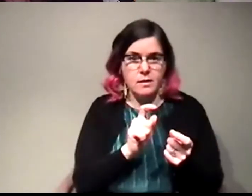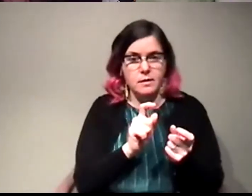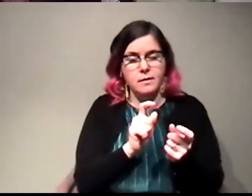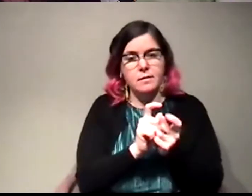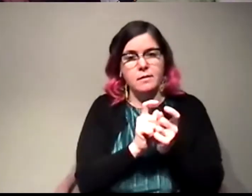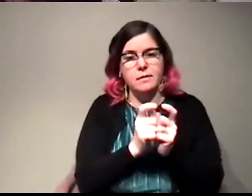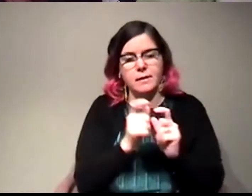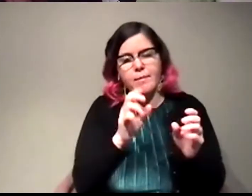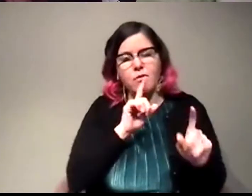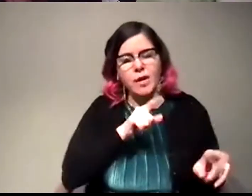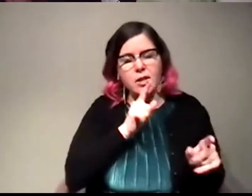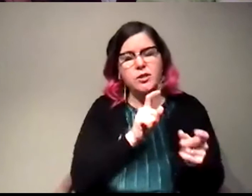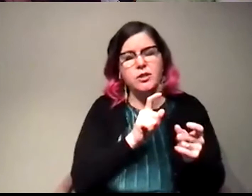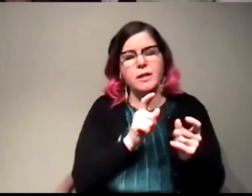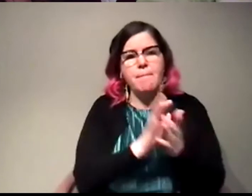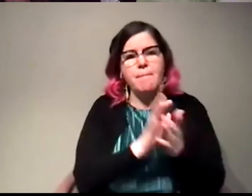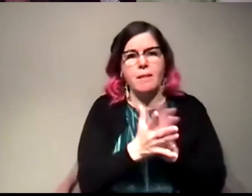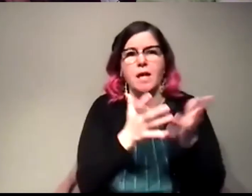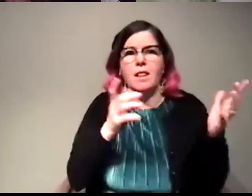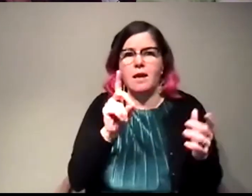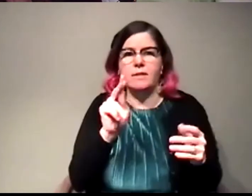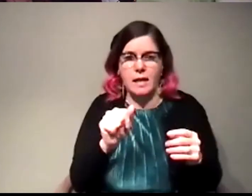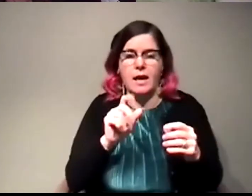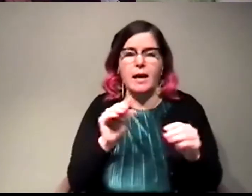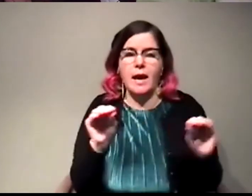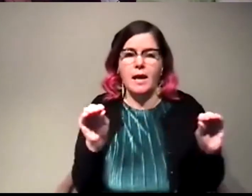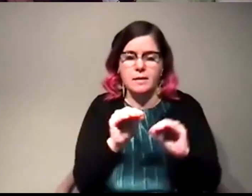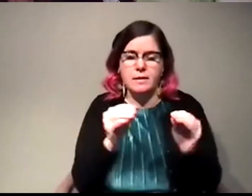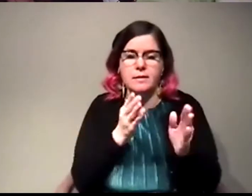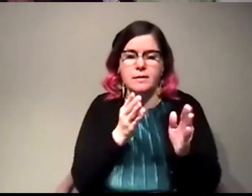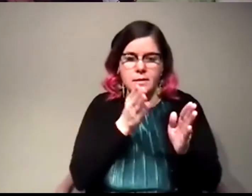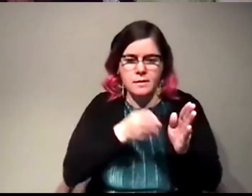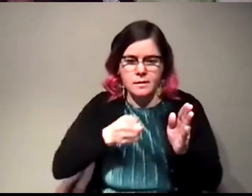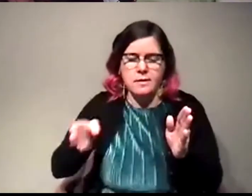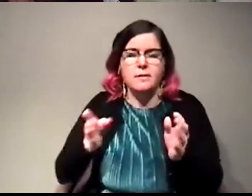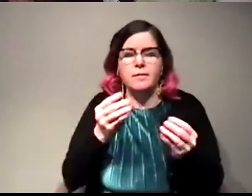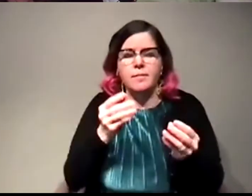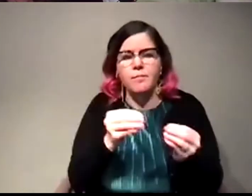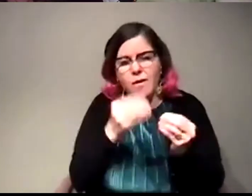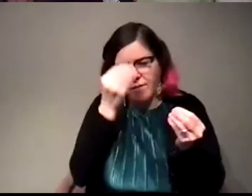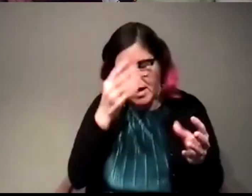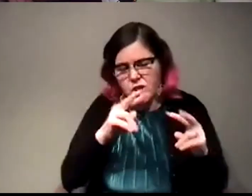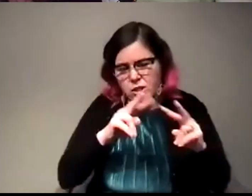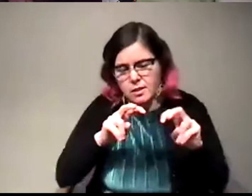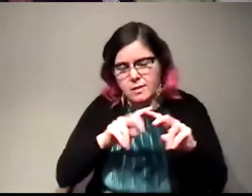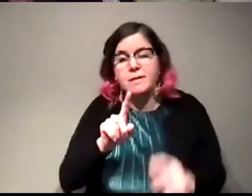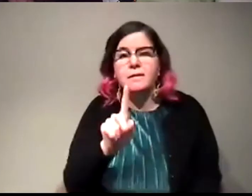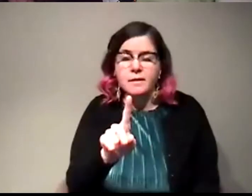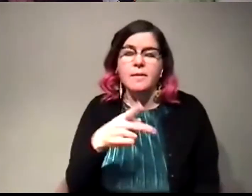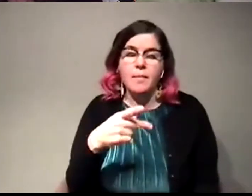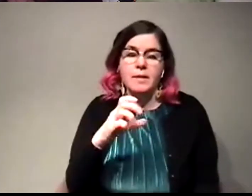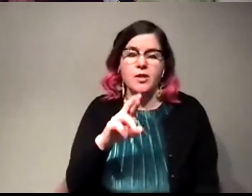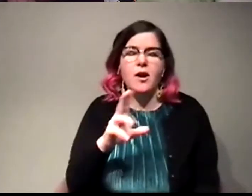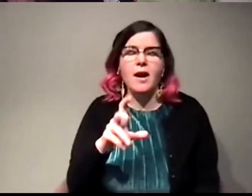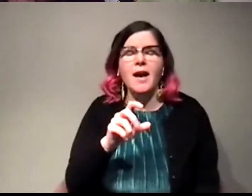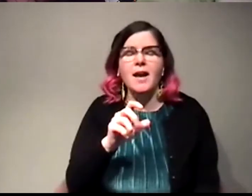chemical reactions into a lot of DNA that you can actually sequence and get a lot more information from. But these PCRs can become contaminated